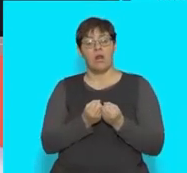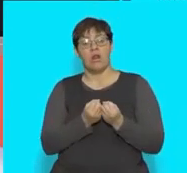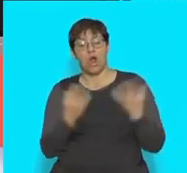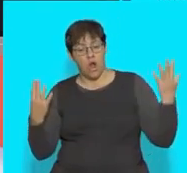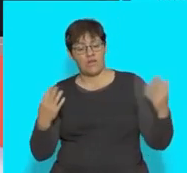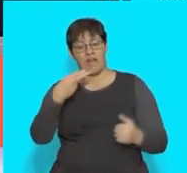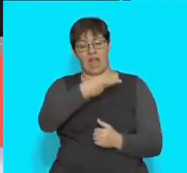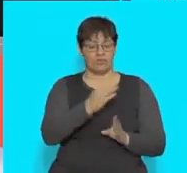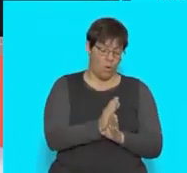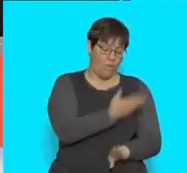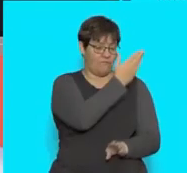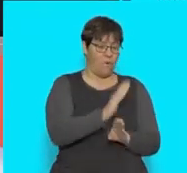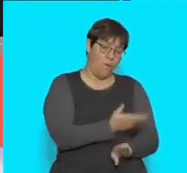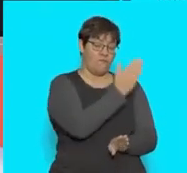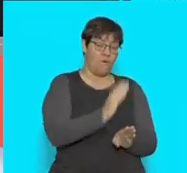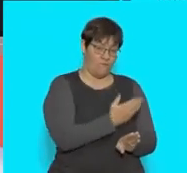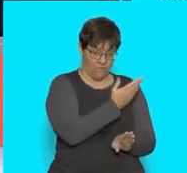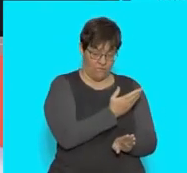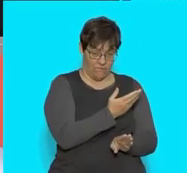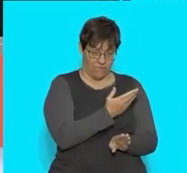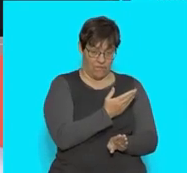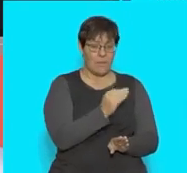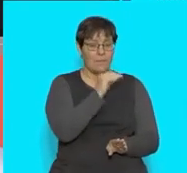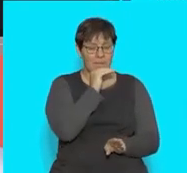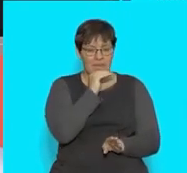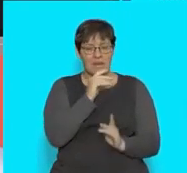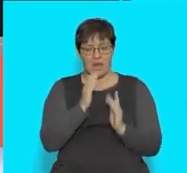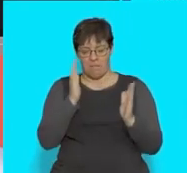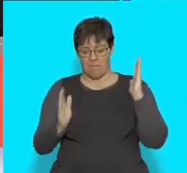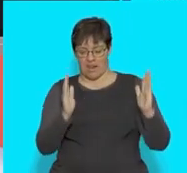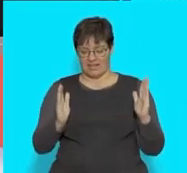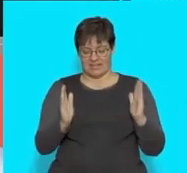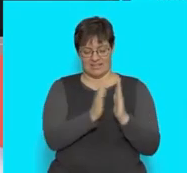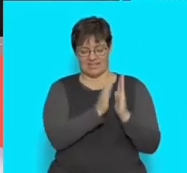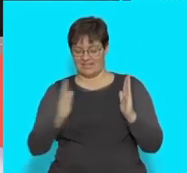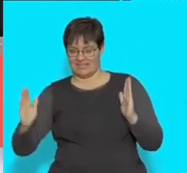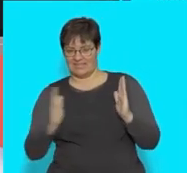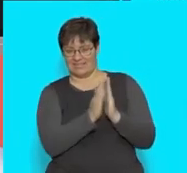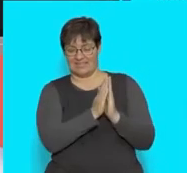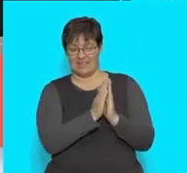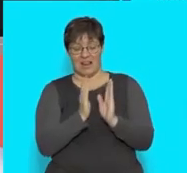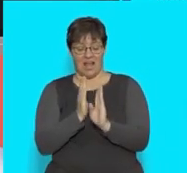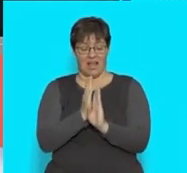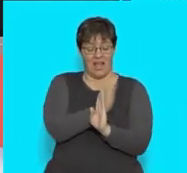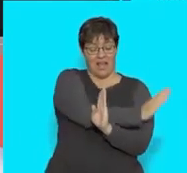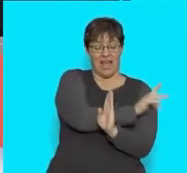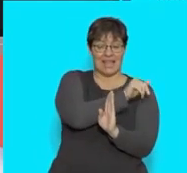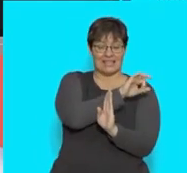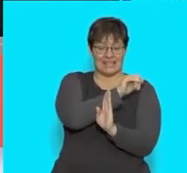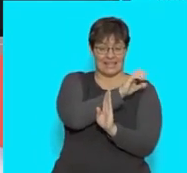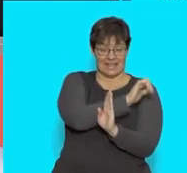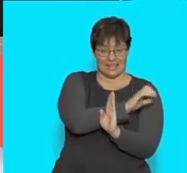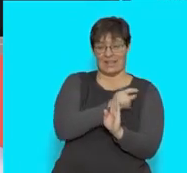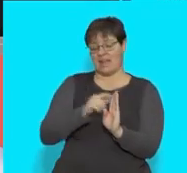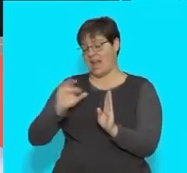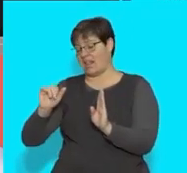lot of hydrogen, and that has an effect on how acidic our body can become. And because enzymes are very